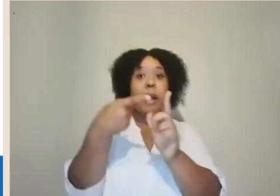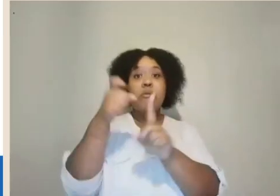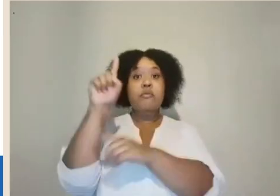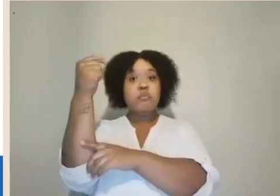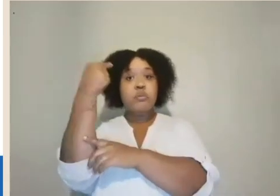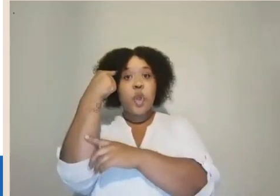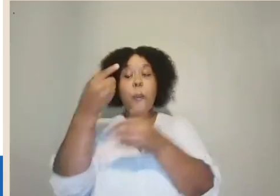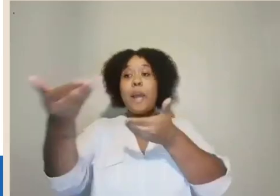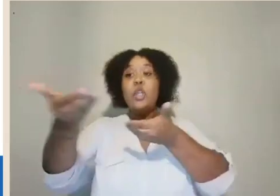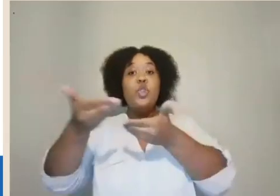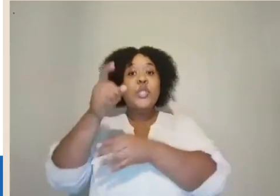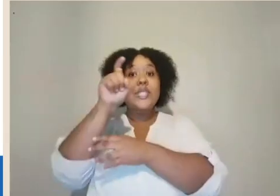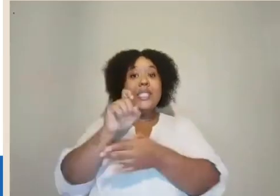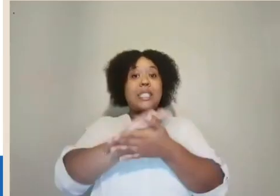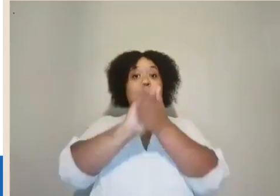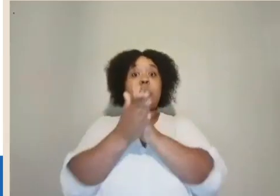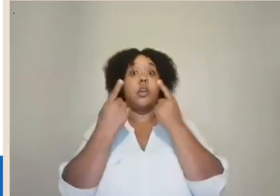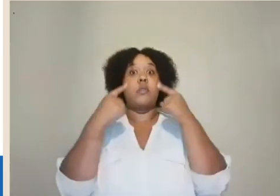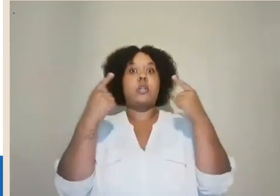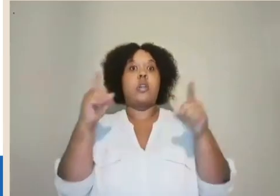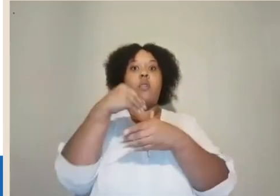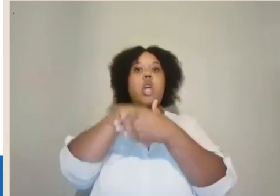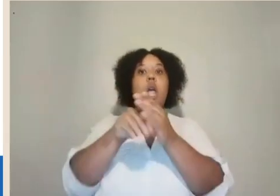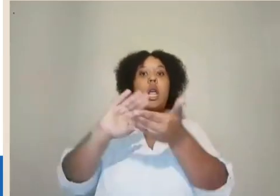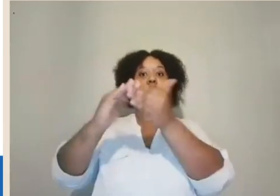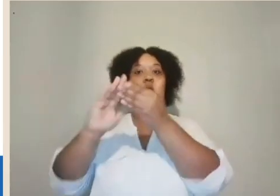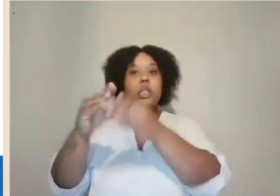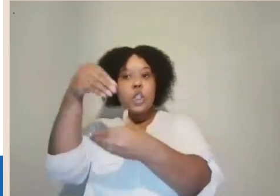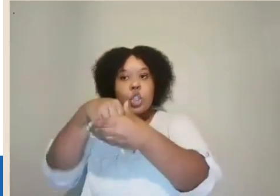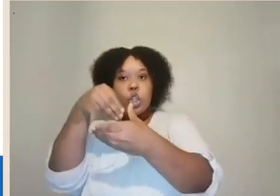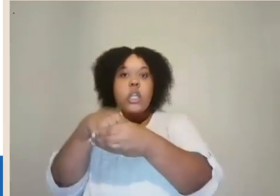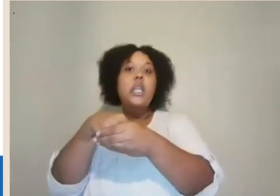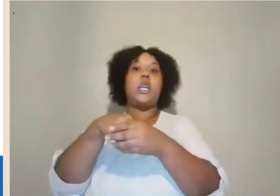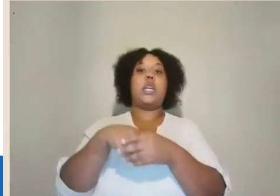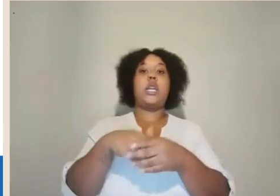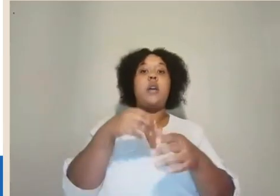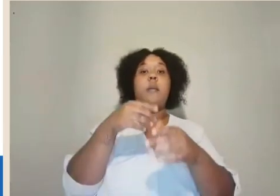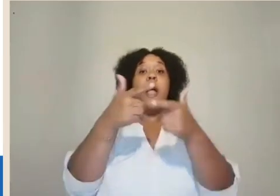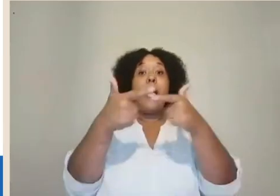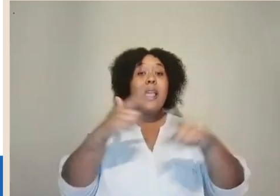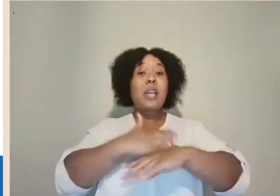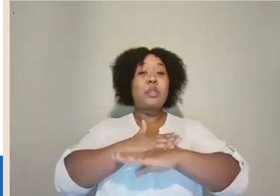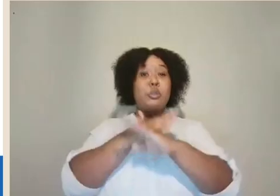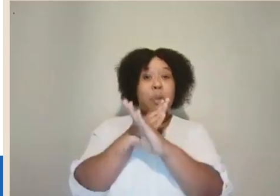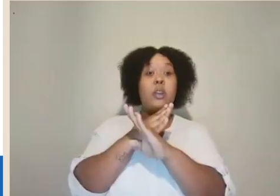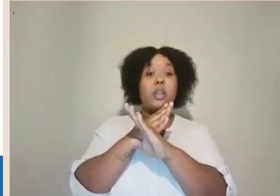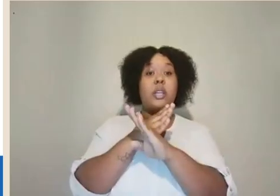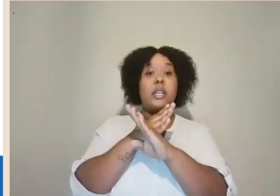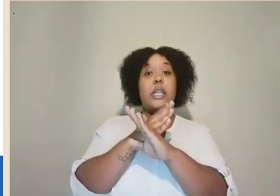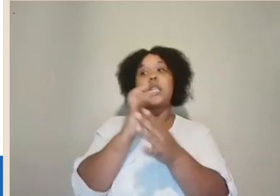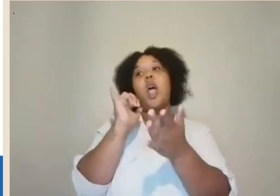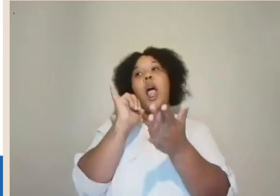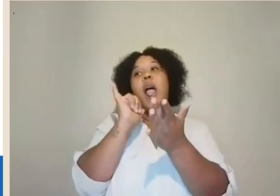needed to be successful in the city that they're in the state that they're in. Language barriers are a big barrier to actually getting access